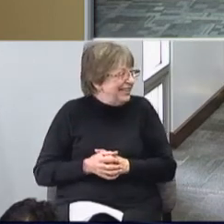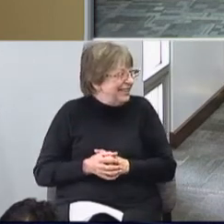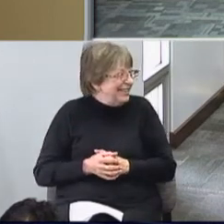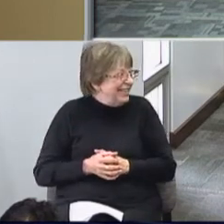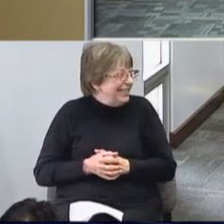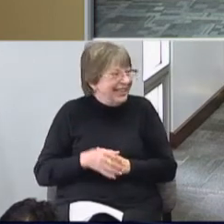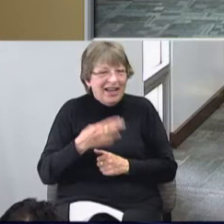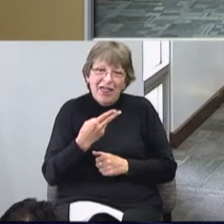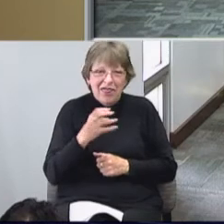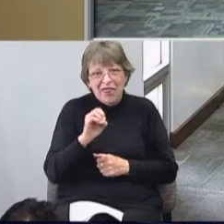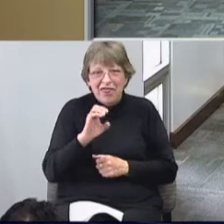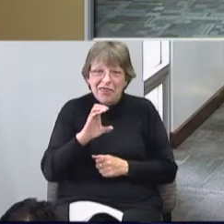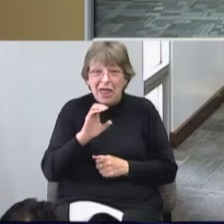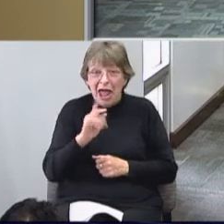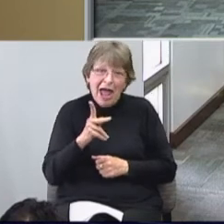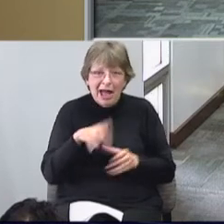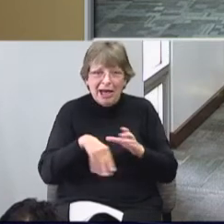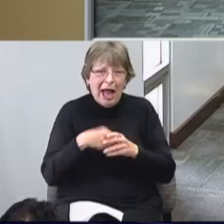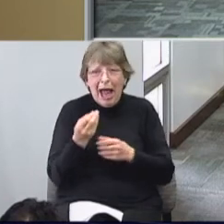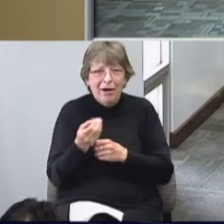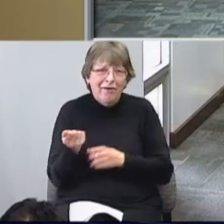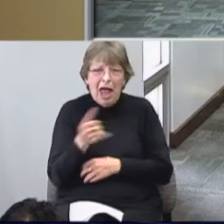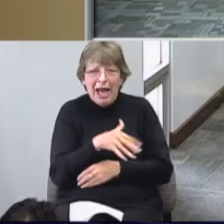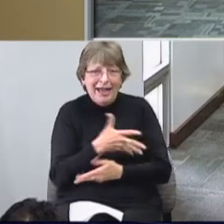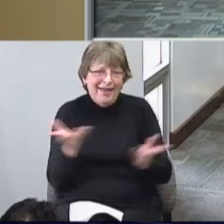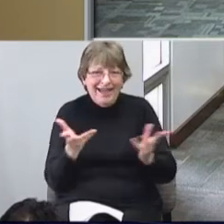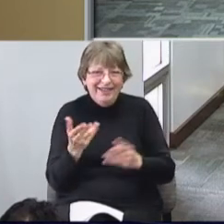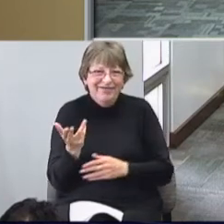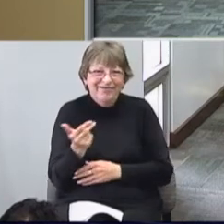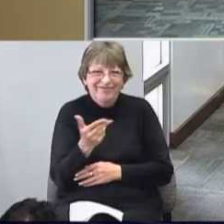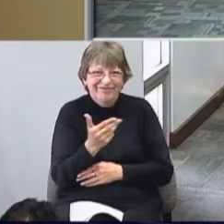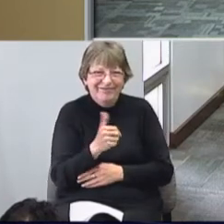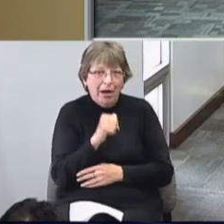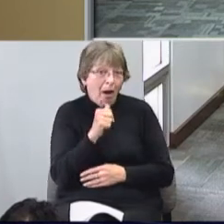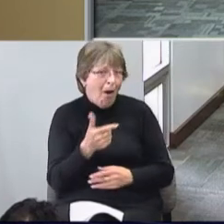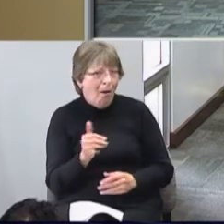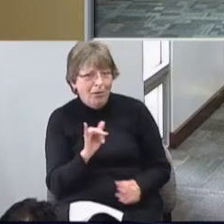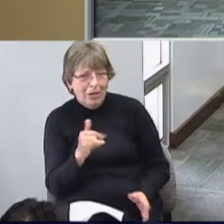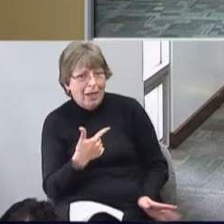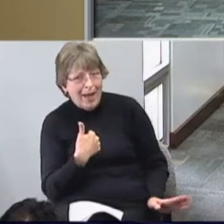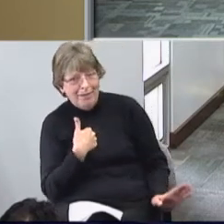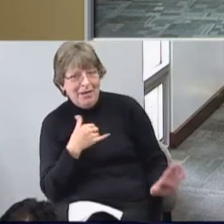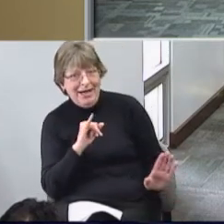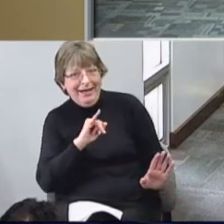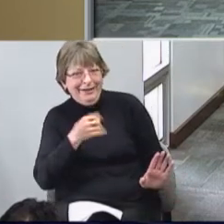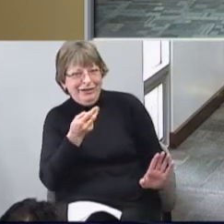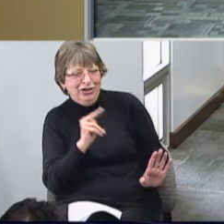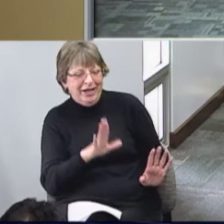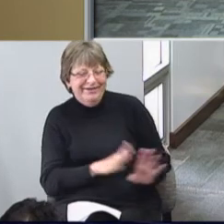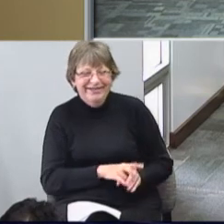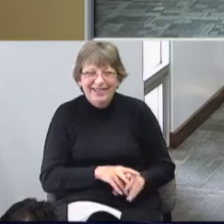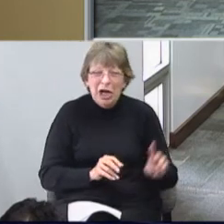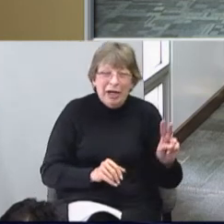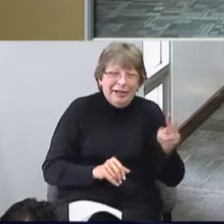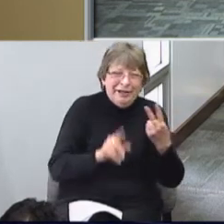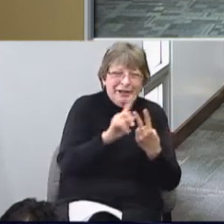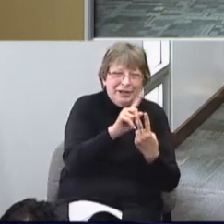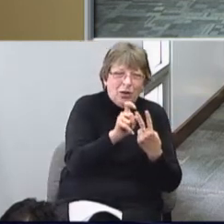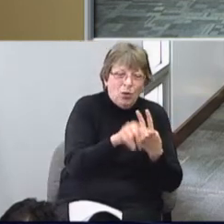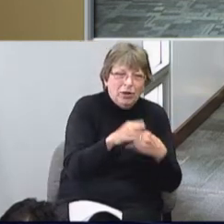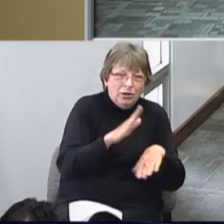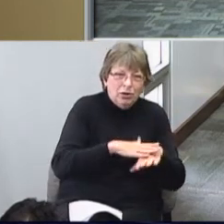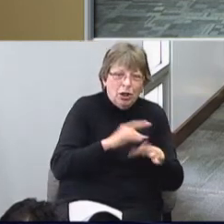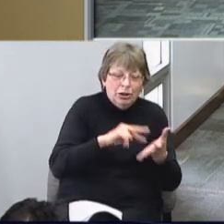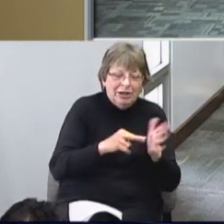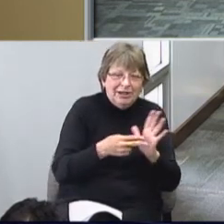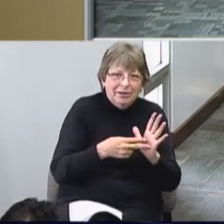the heck out of anything. Yeah, very well. Yeah, unlike me. All right, a probably. secondary question on the definition